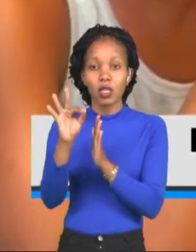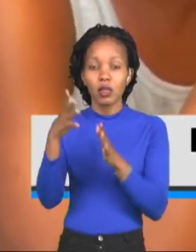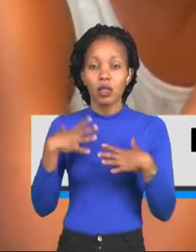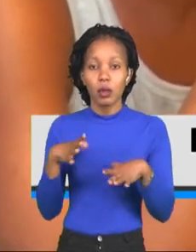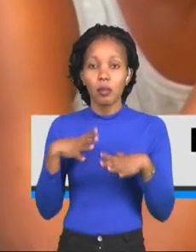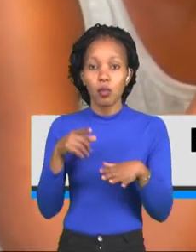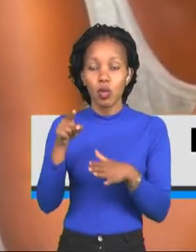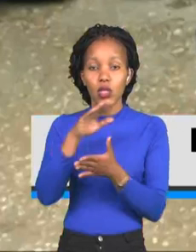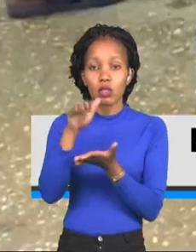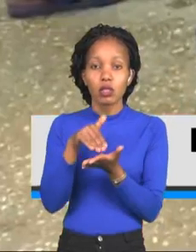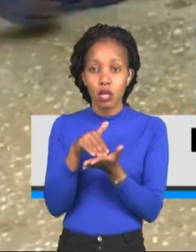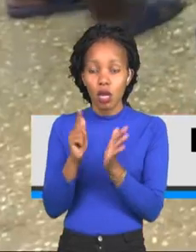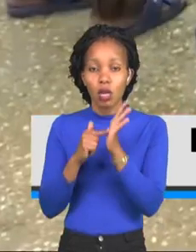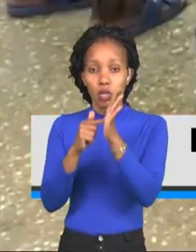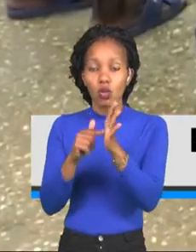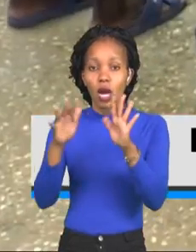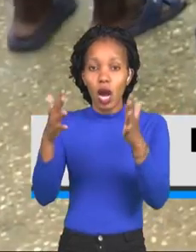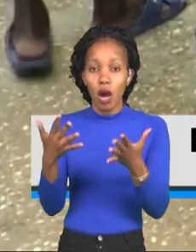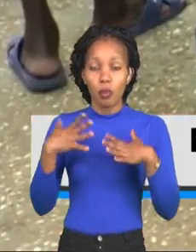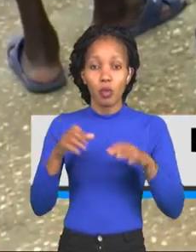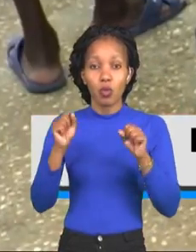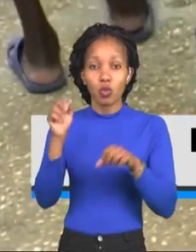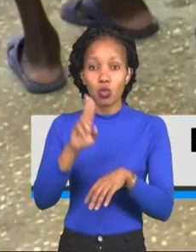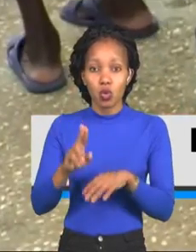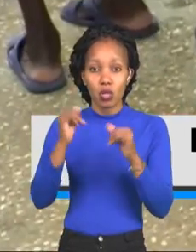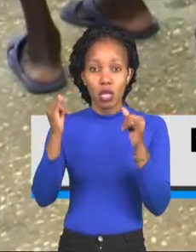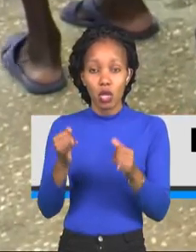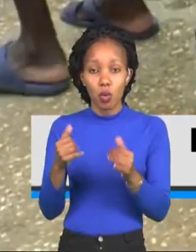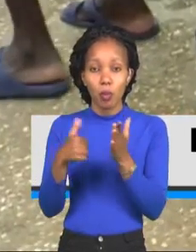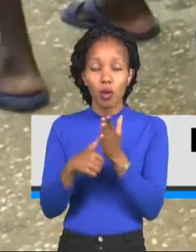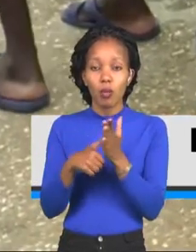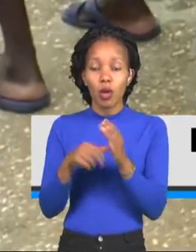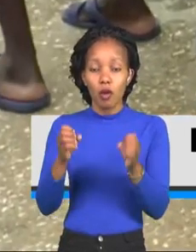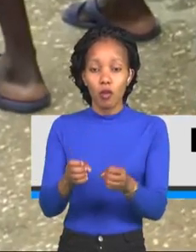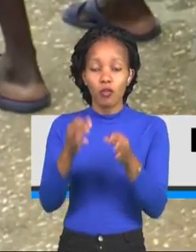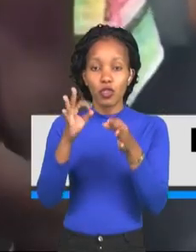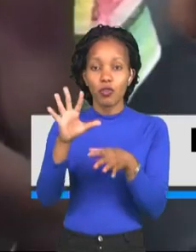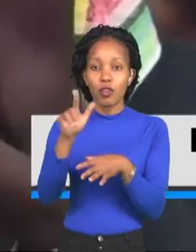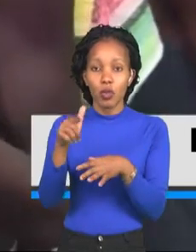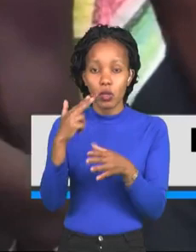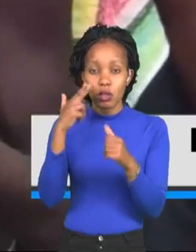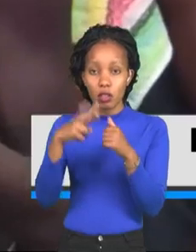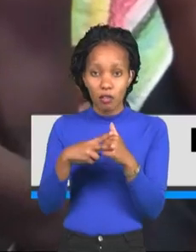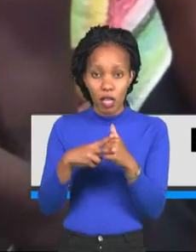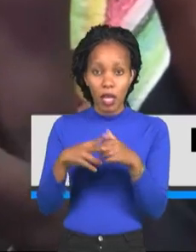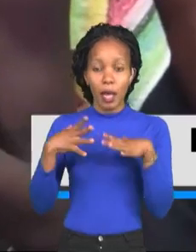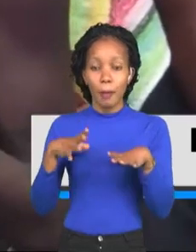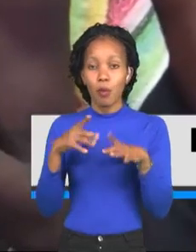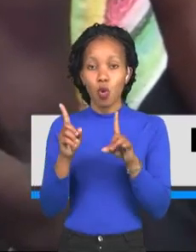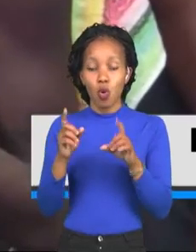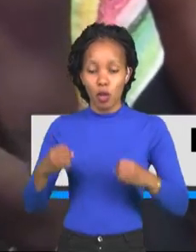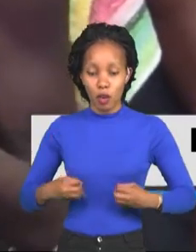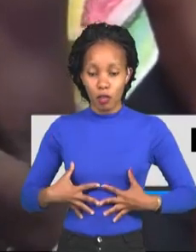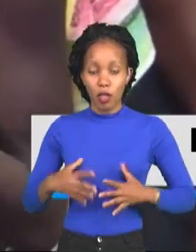Libya's remote center, showing how militants may exploit renewed chaos. Officially, some 5,700 refugees and